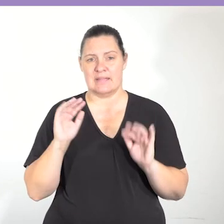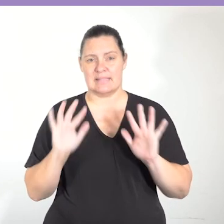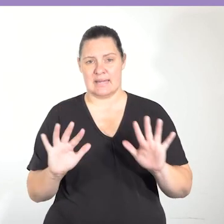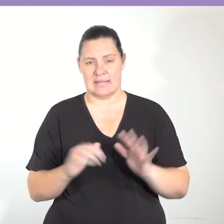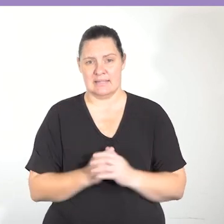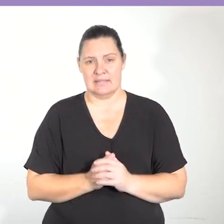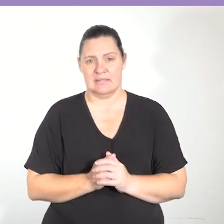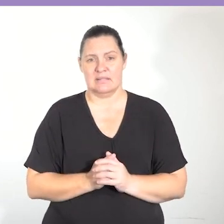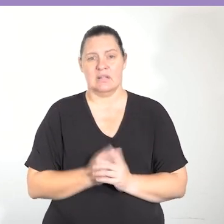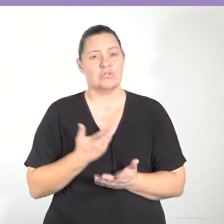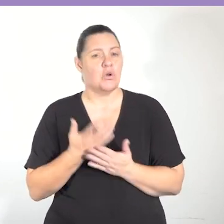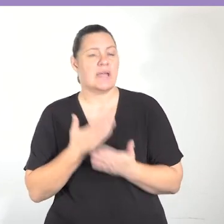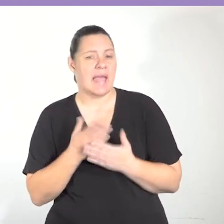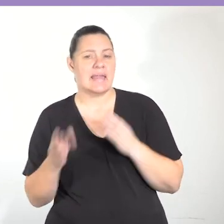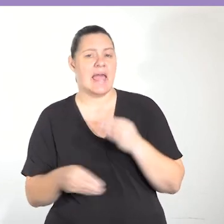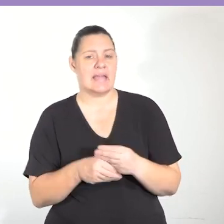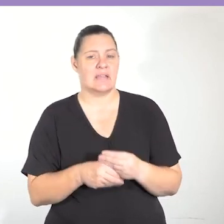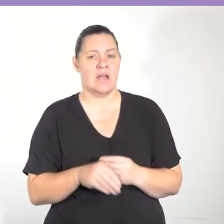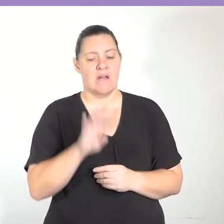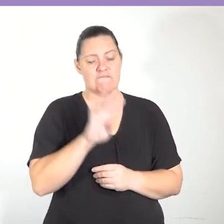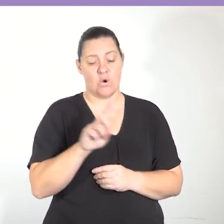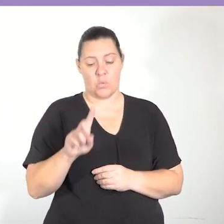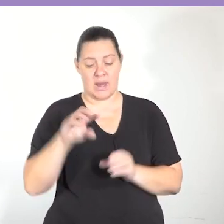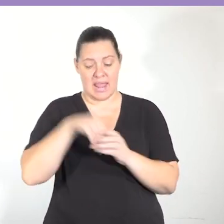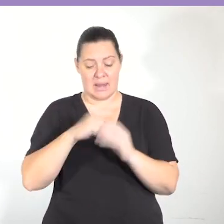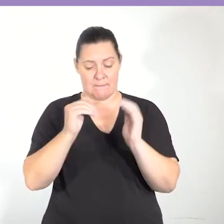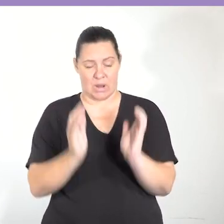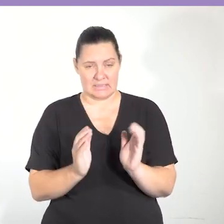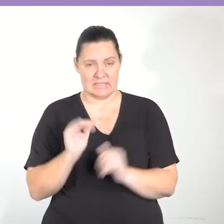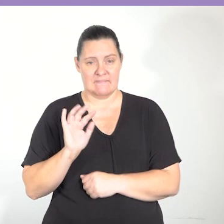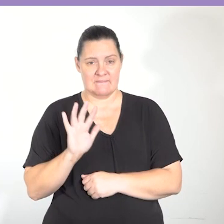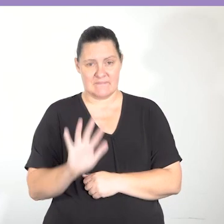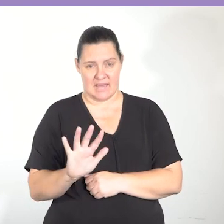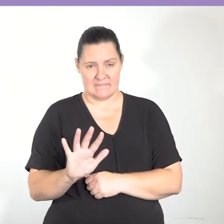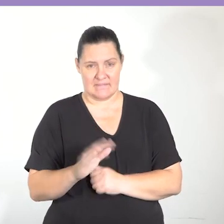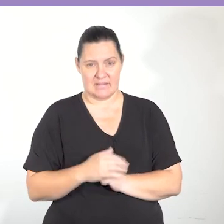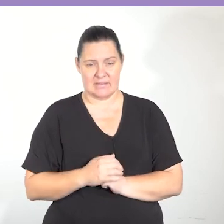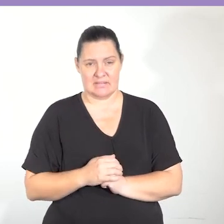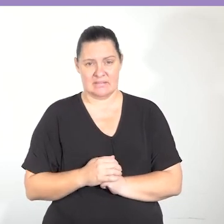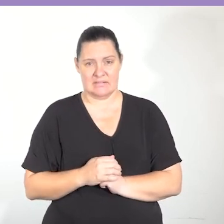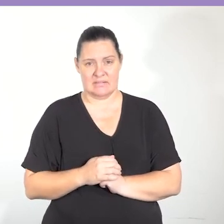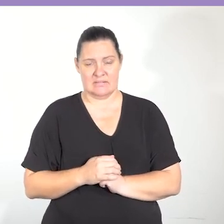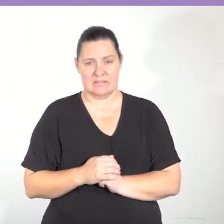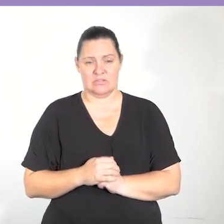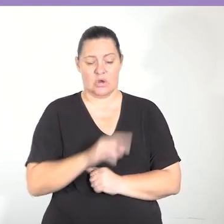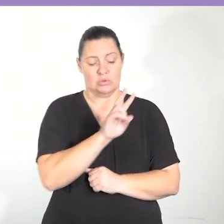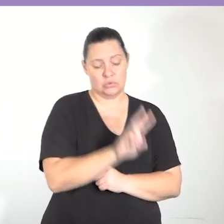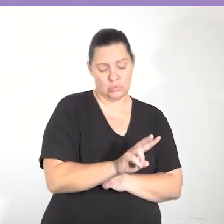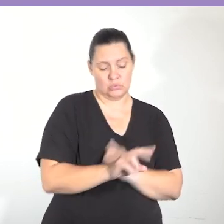10. Of course, you could have just added the 4 and the 1 in the brackets there, which would give us